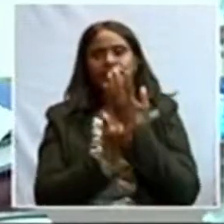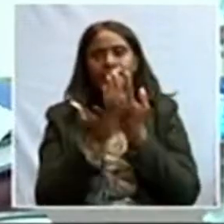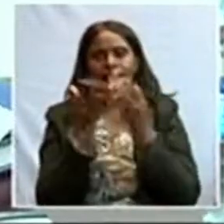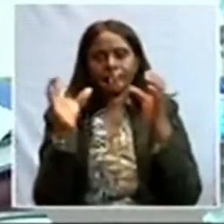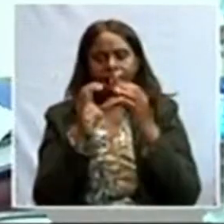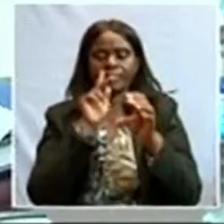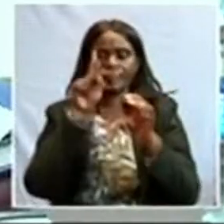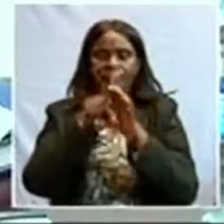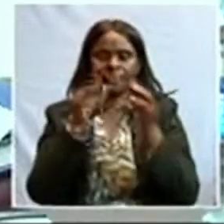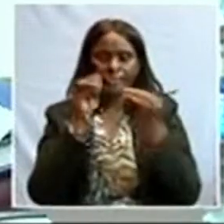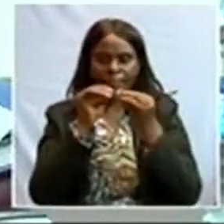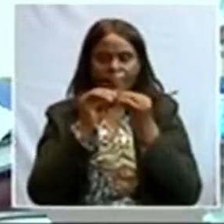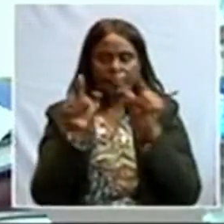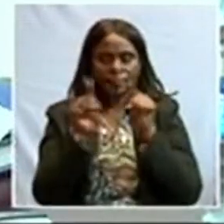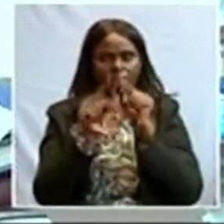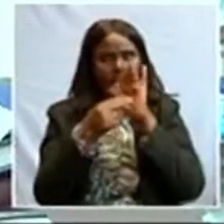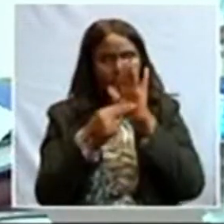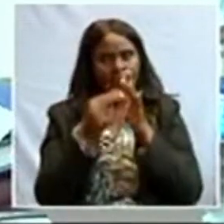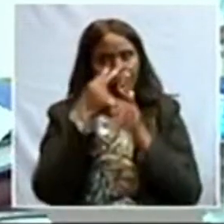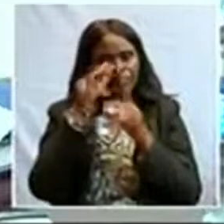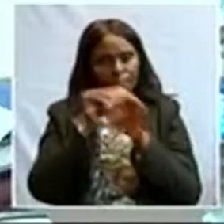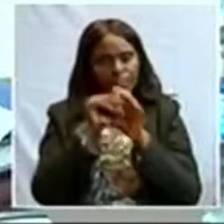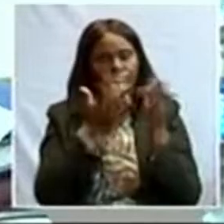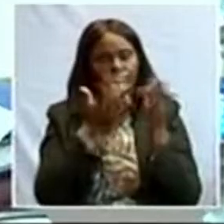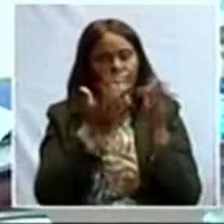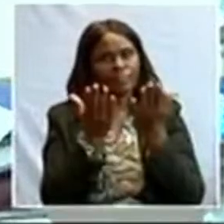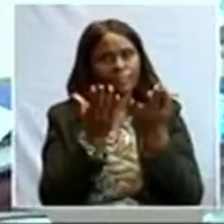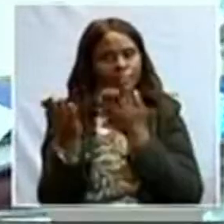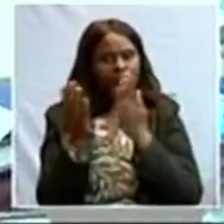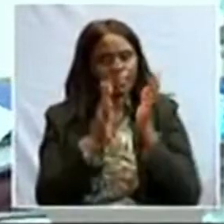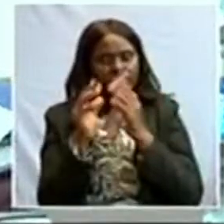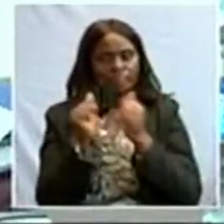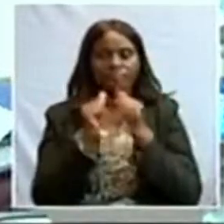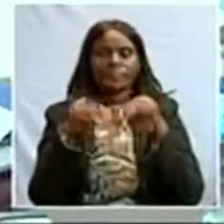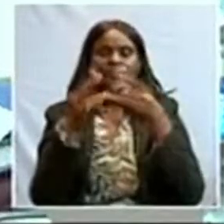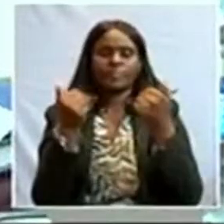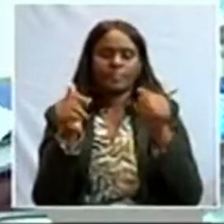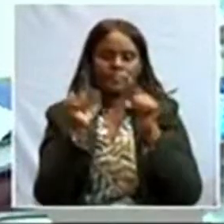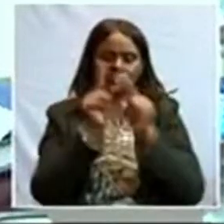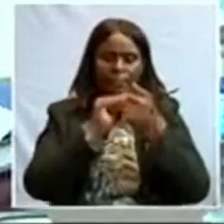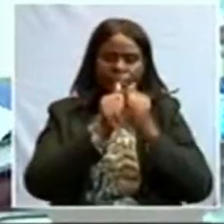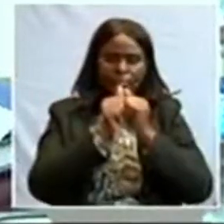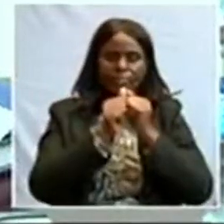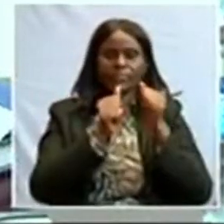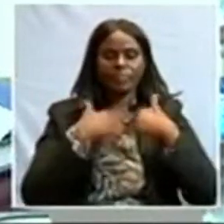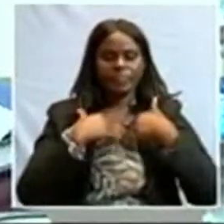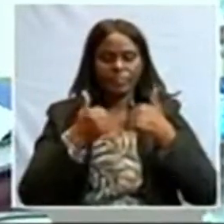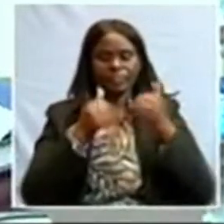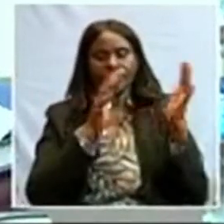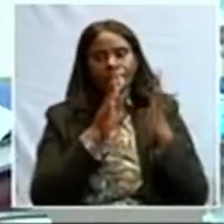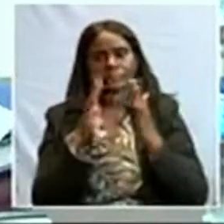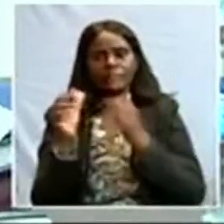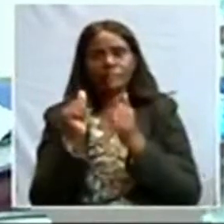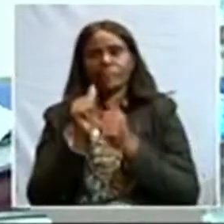participation as seen in the service planning and delivery, as well as sports and health planning and farming.